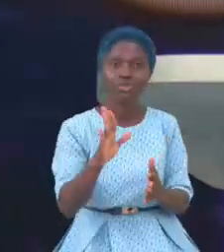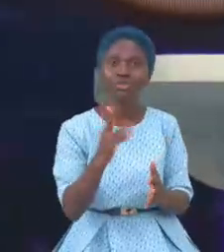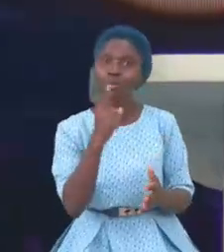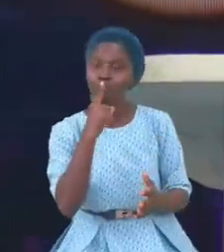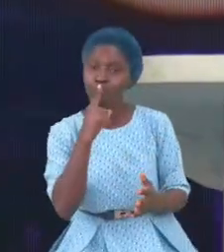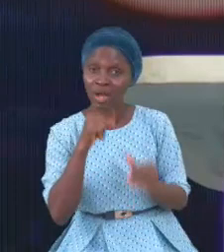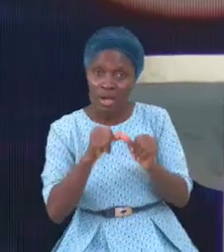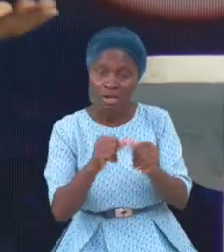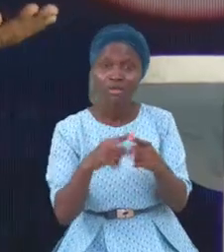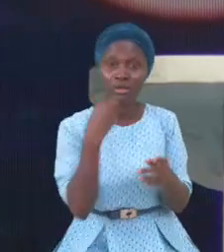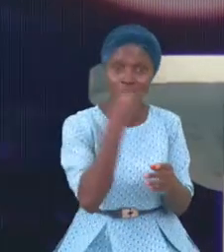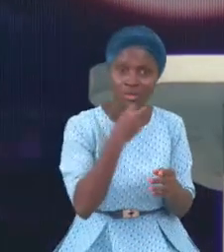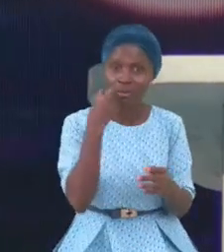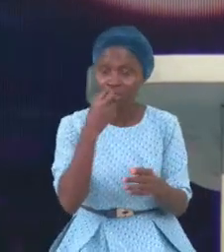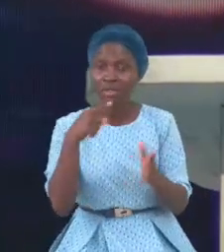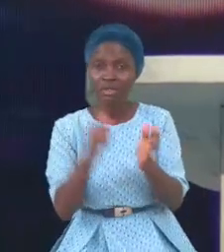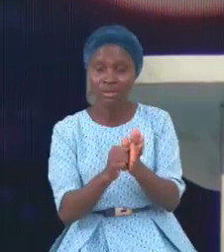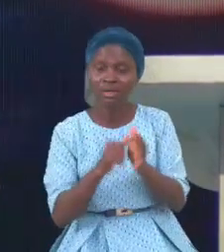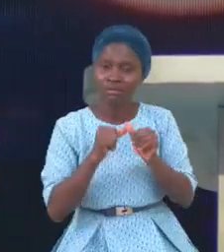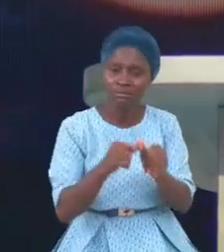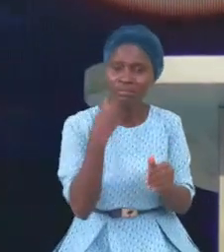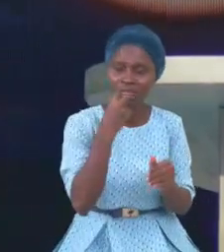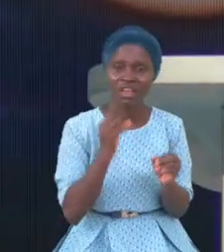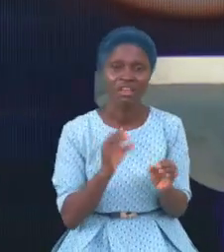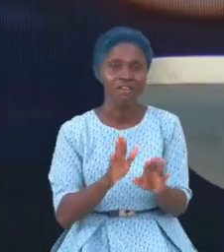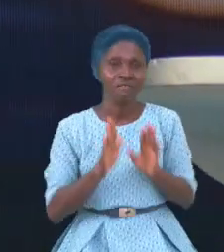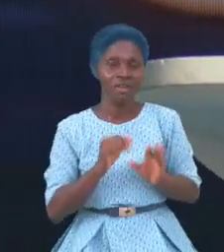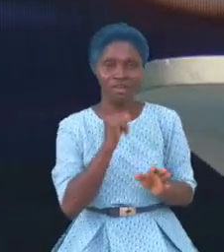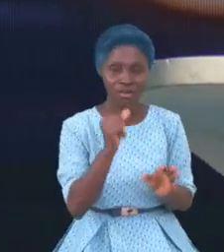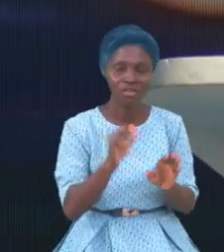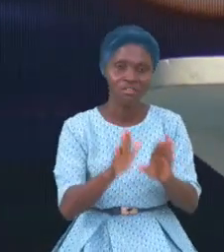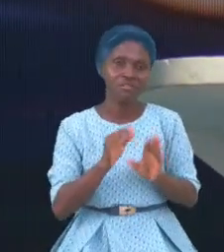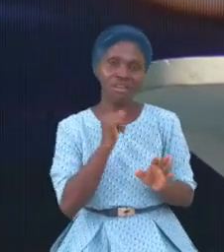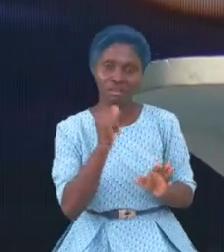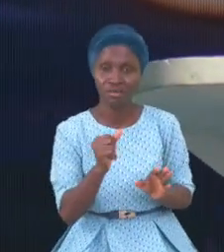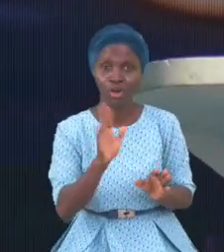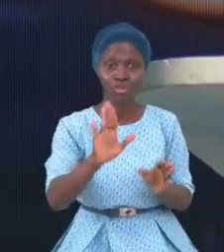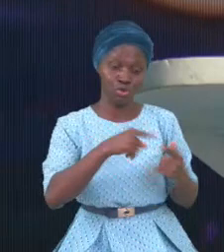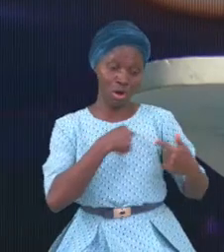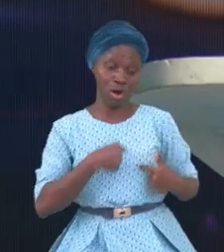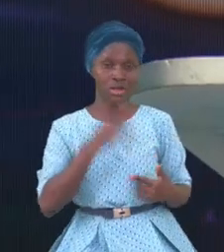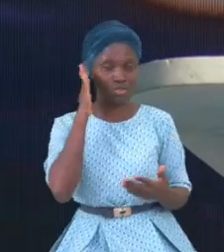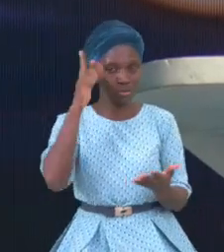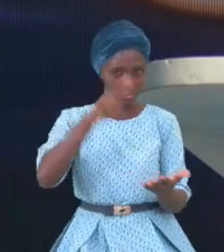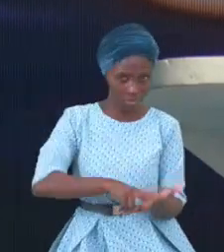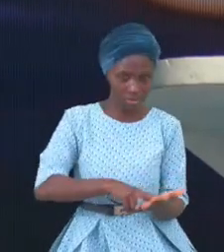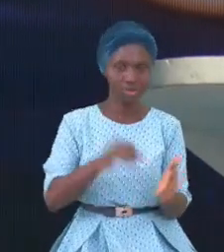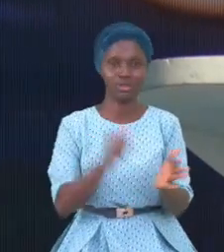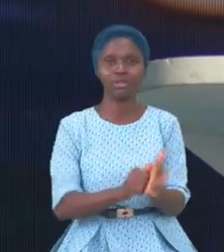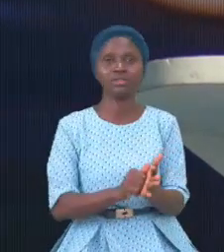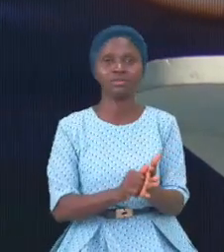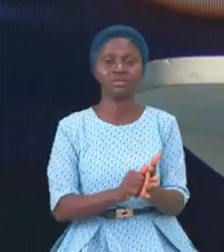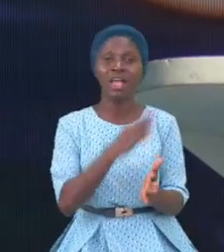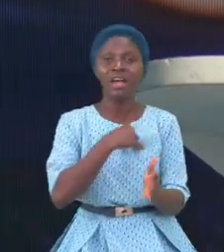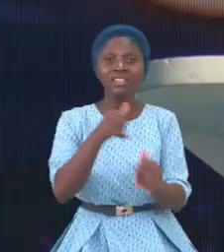saying, fear not, fear them not, your heart will register that. And every kind of fear in